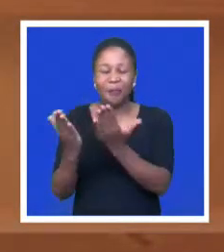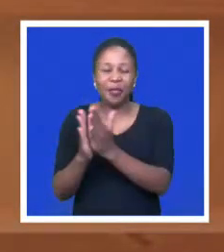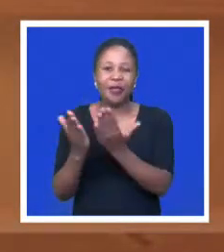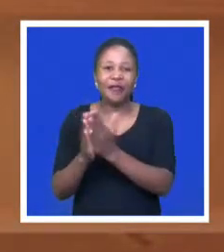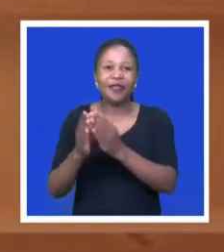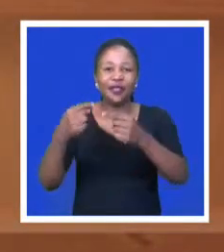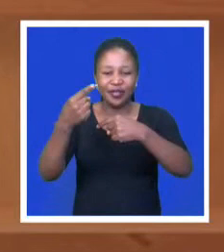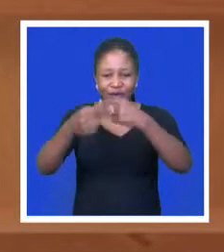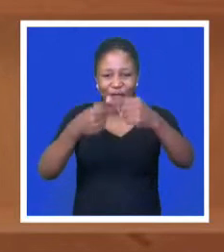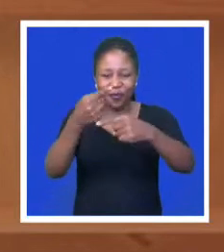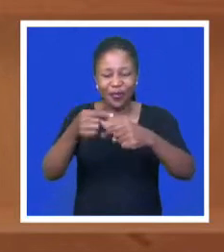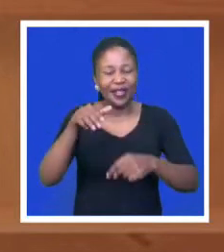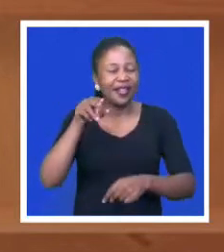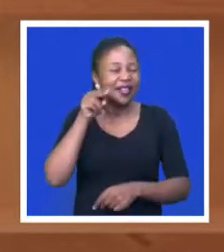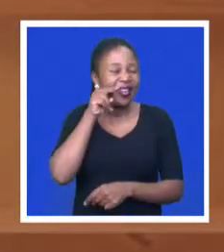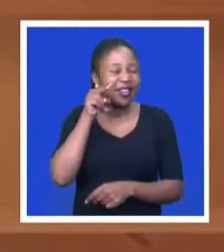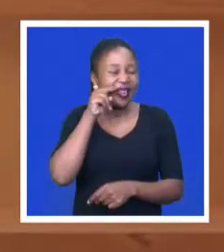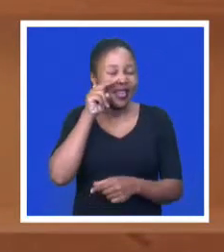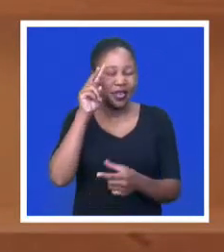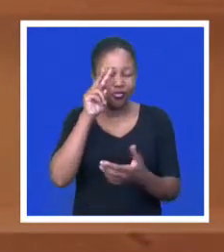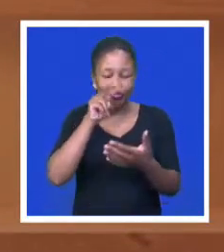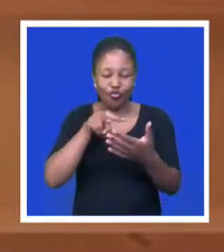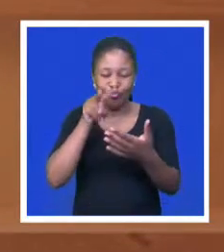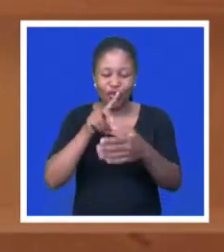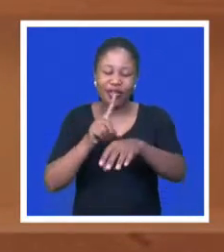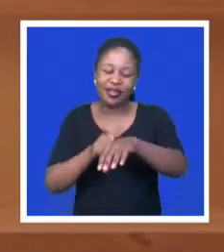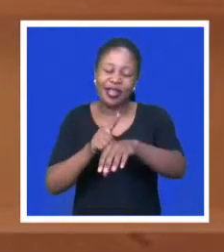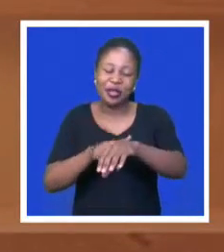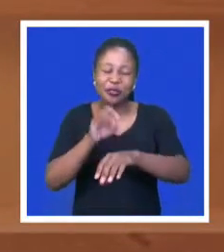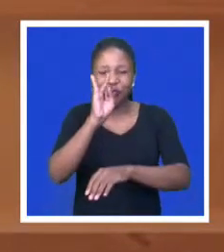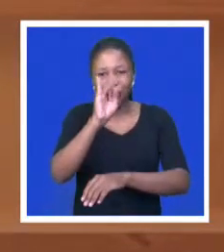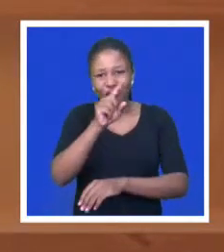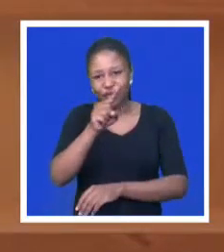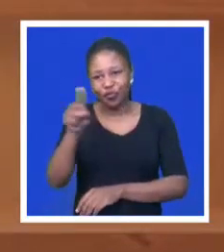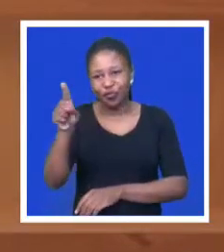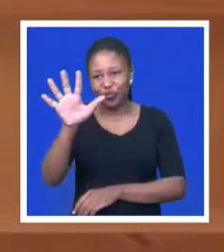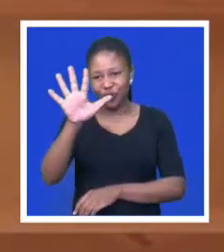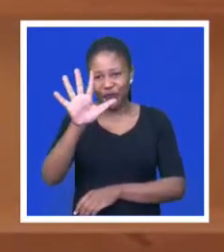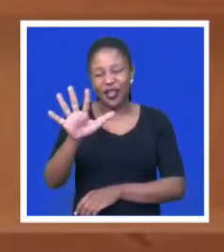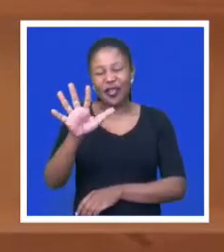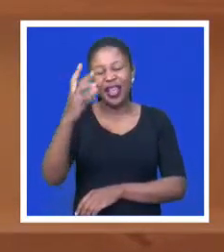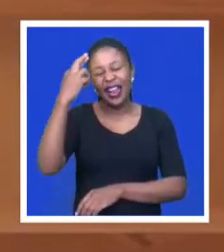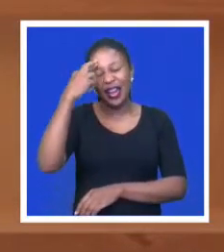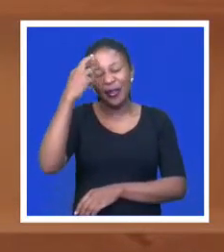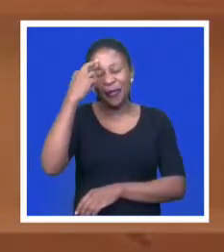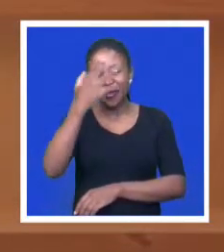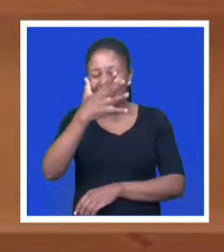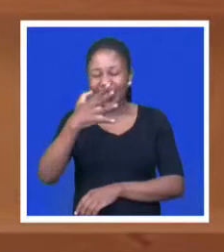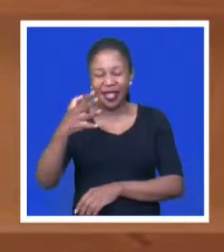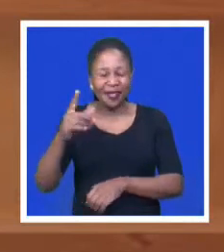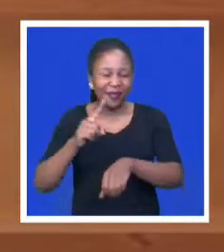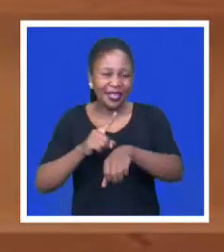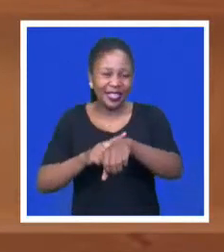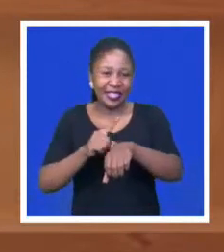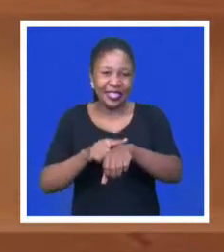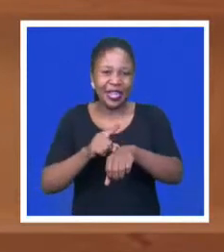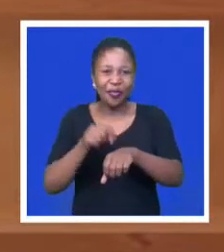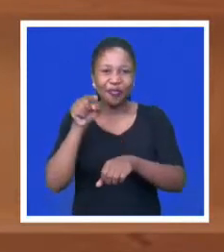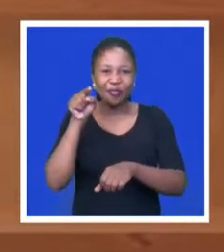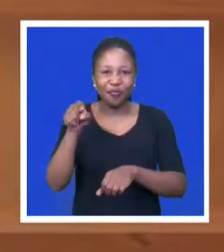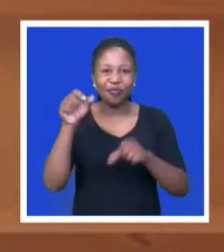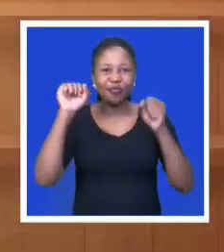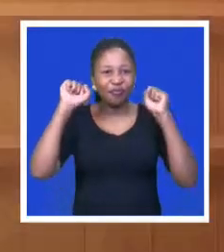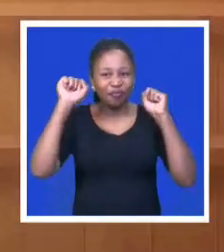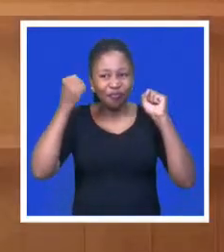from 2 p.m. until 5 p.m. And do not forget to click that subscribe button so that whenever we are live, you get a